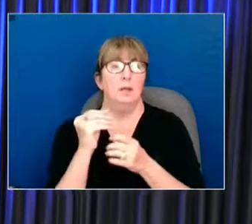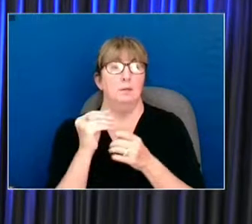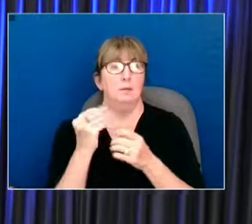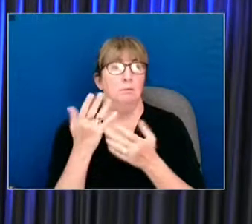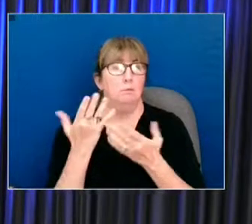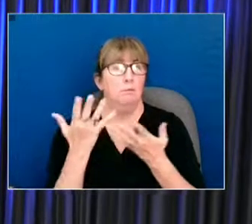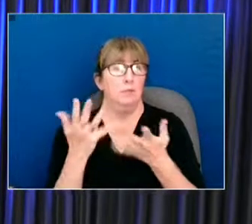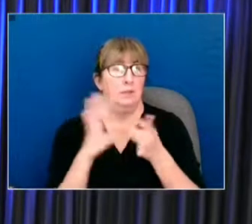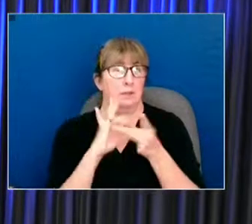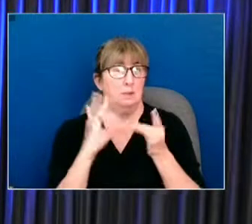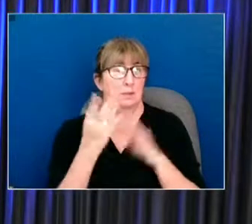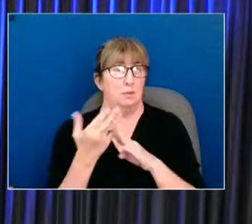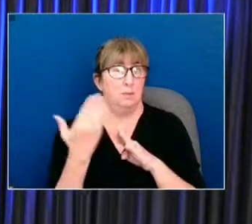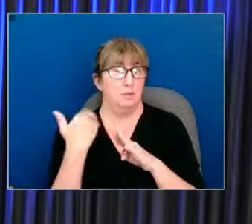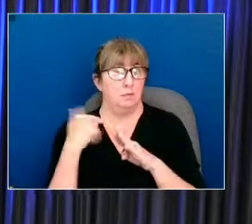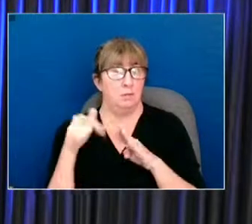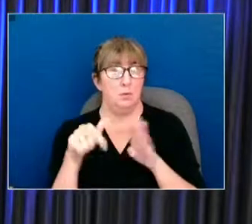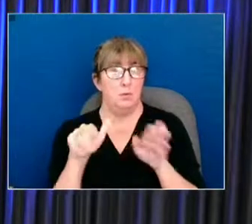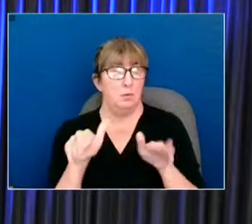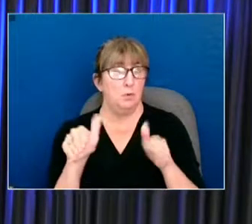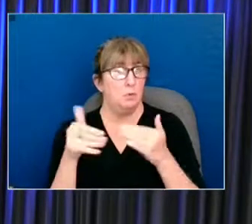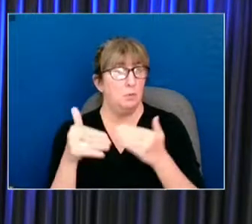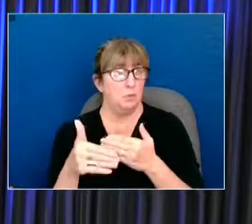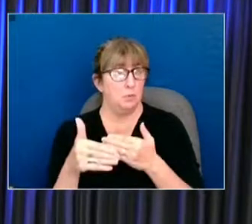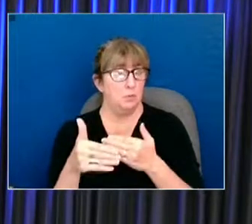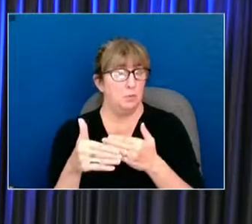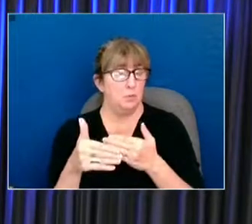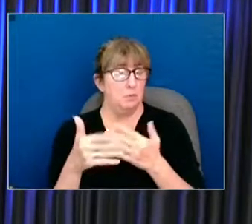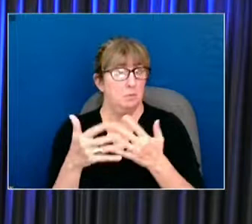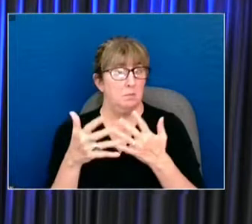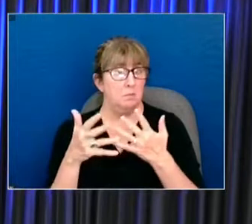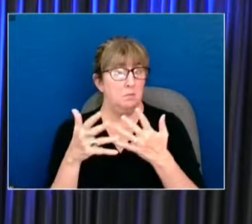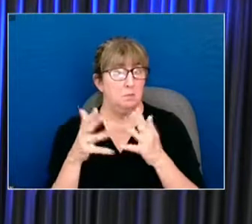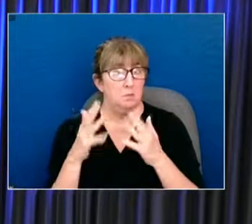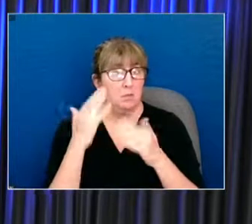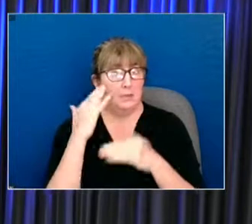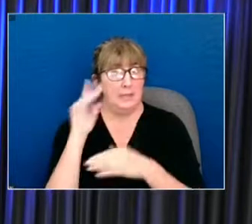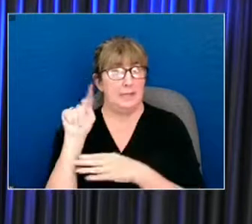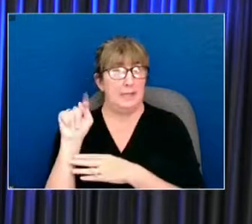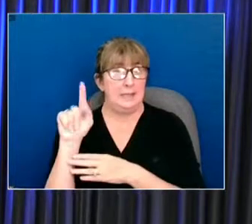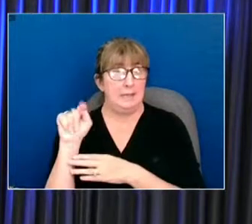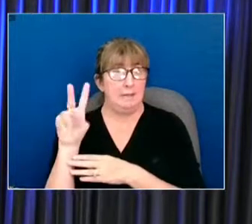this room, once the television media is aware that you're connected,